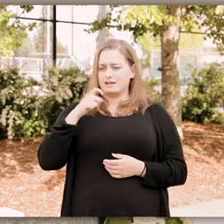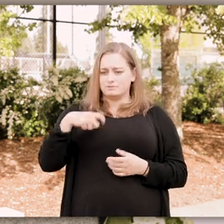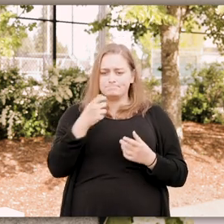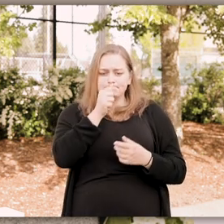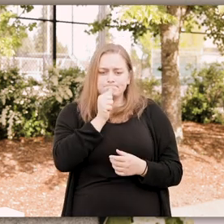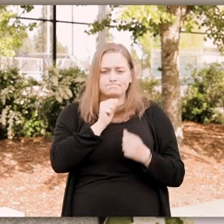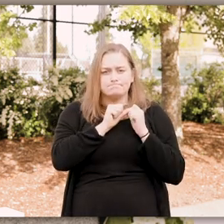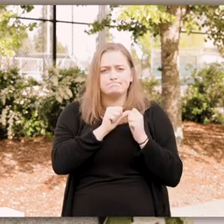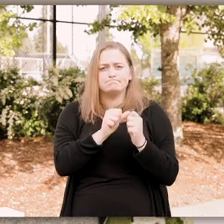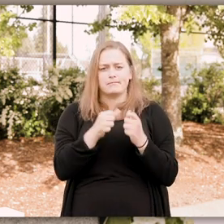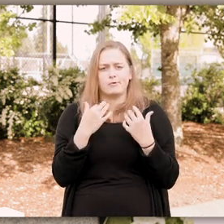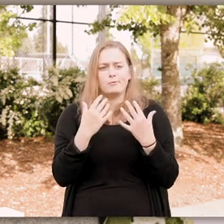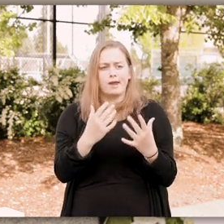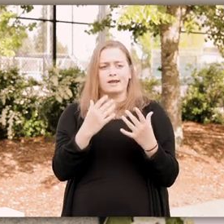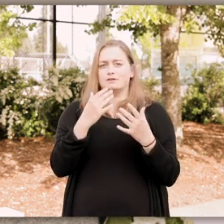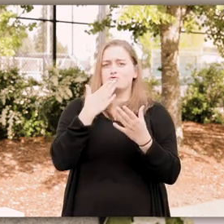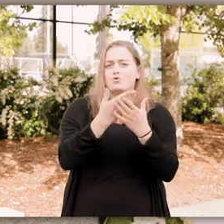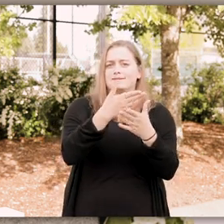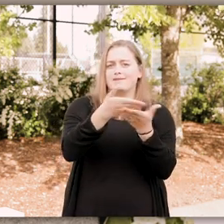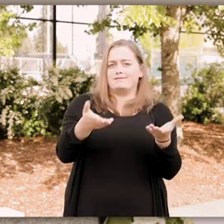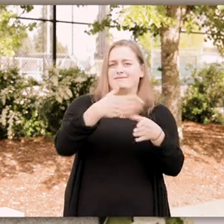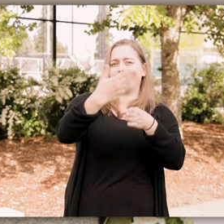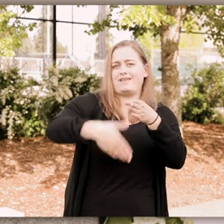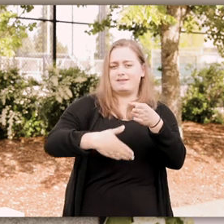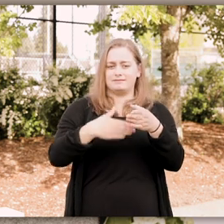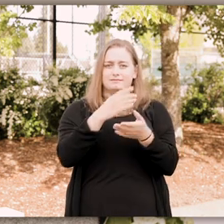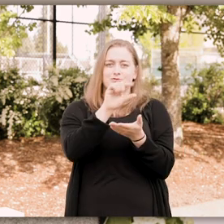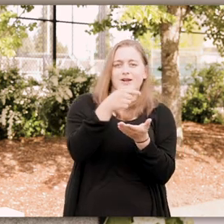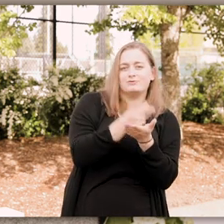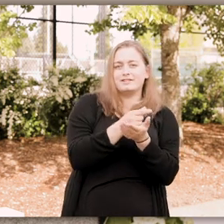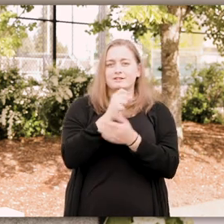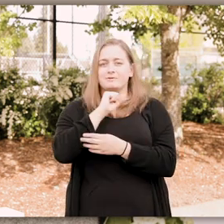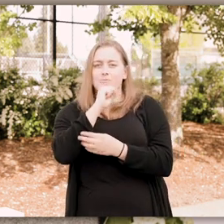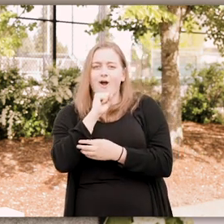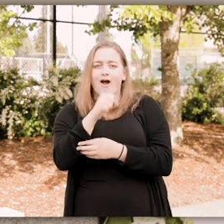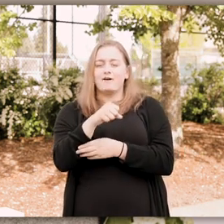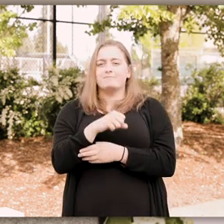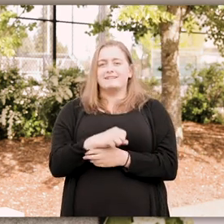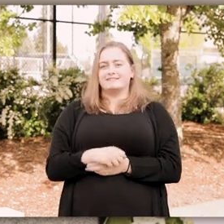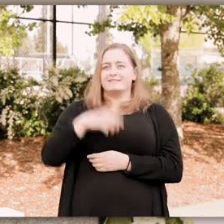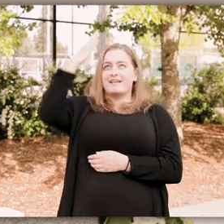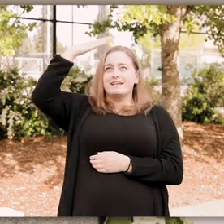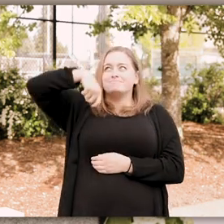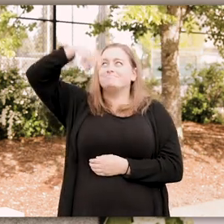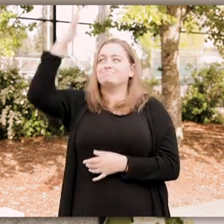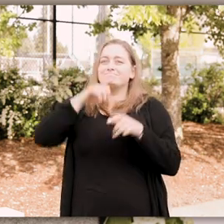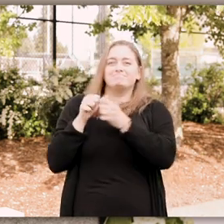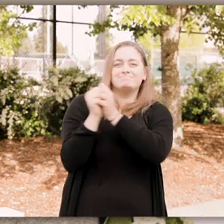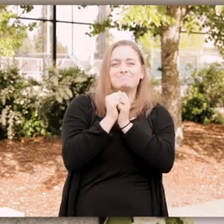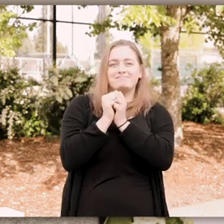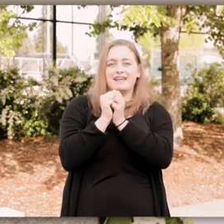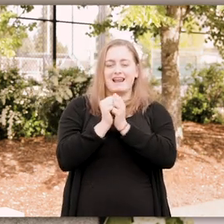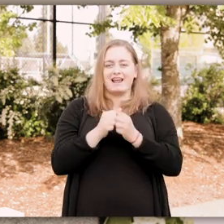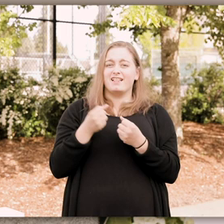our caps in unison today on graduation. Hundreds of Disney Channel originals conditioned us to believe that this was